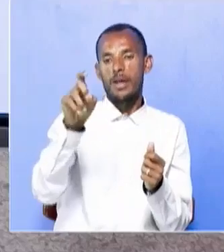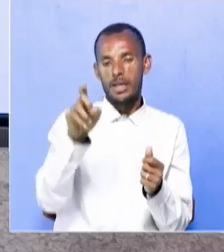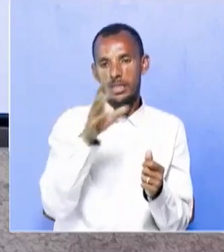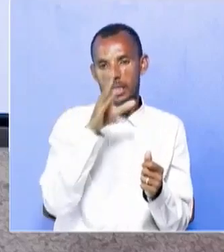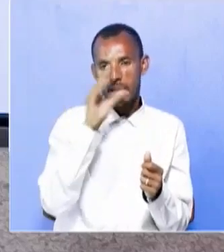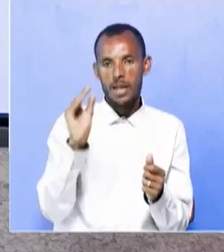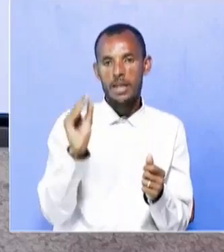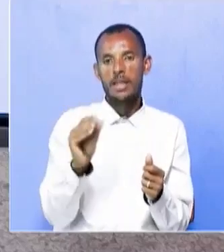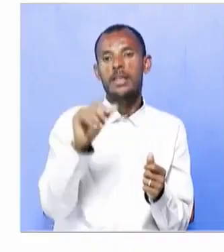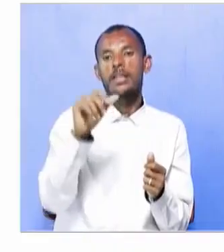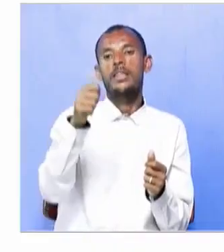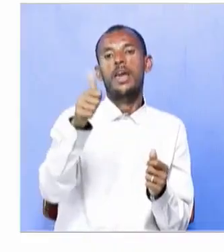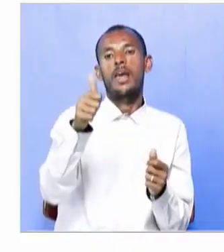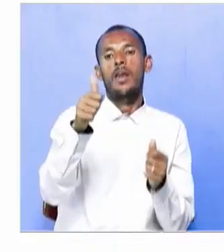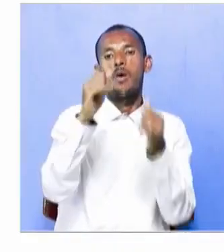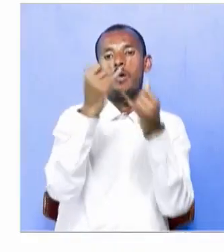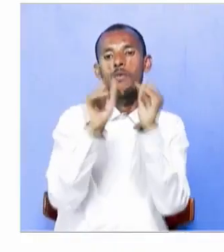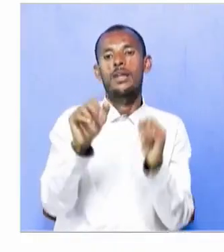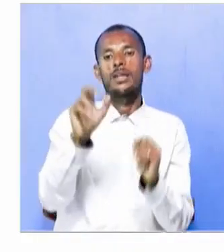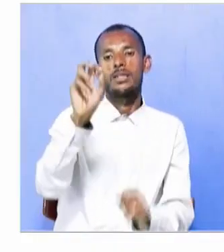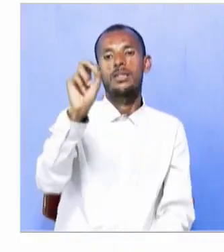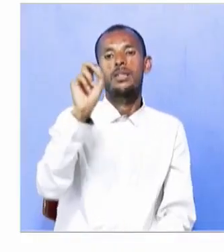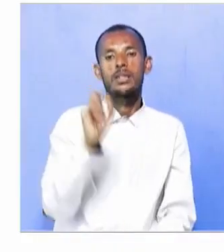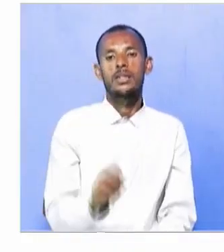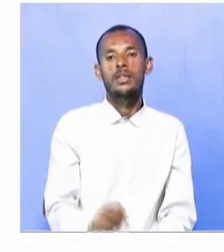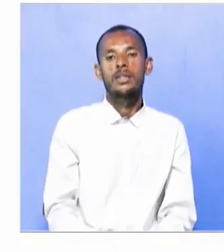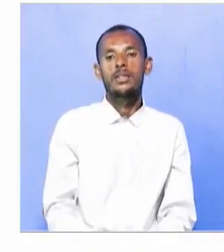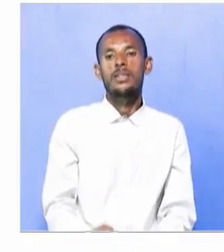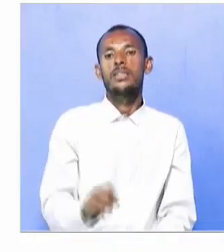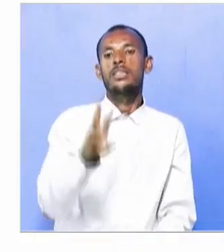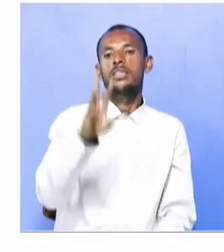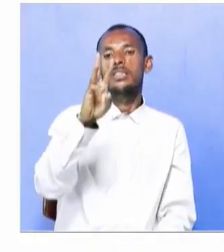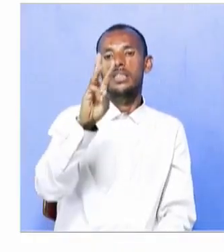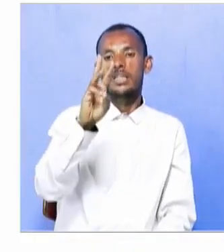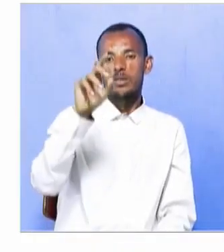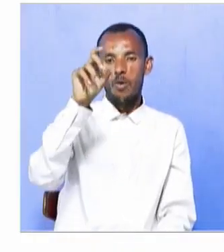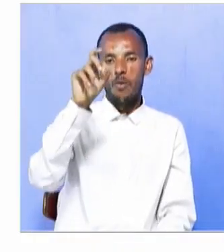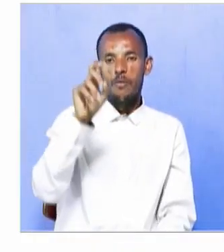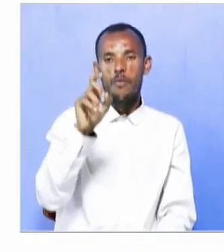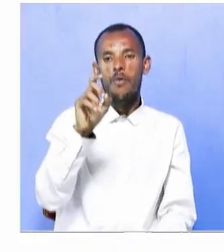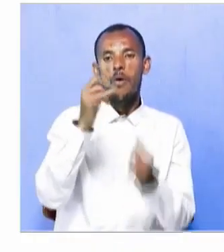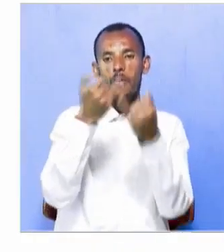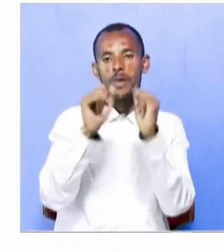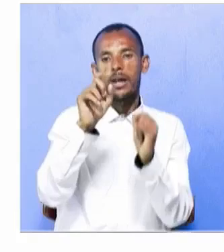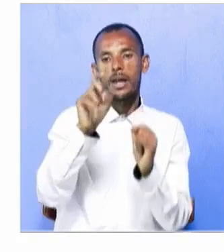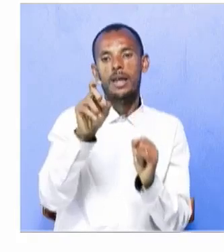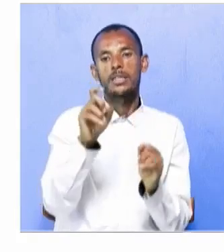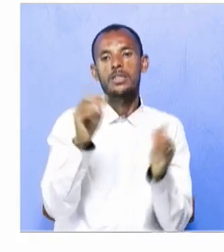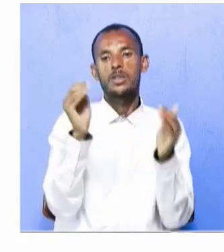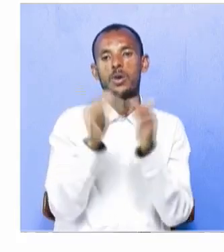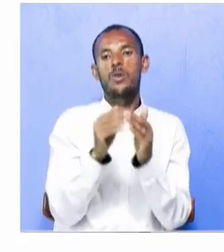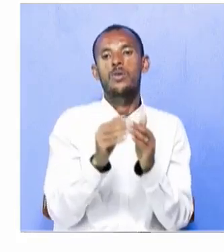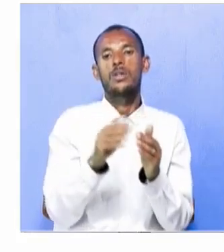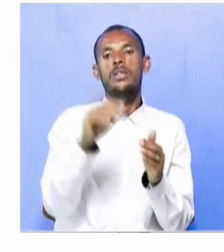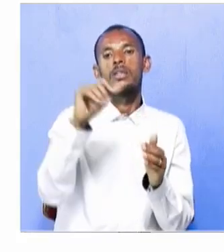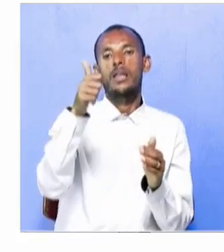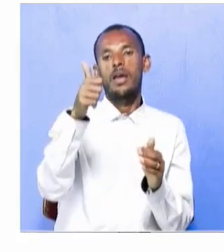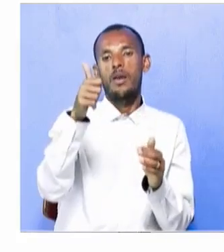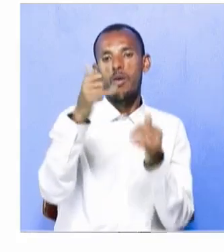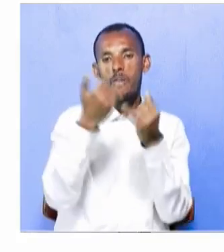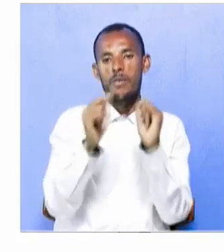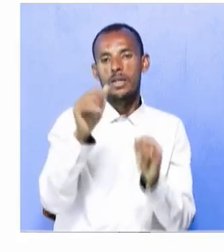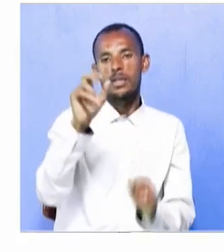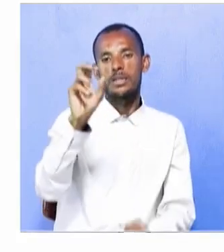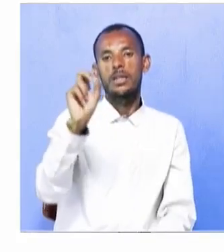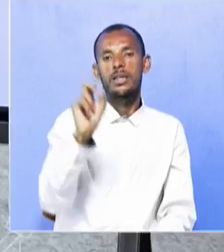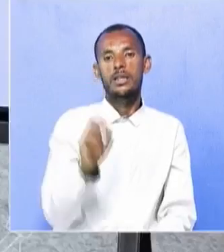over 30. Okay, 6 over x must be the same as 10 over 30.